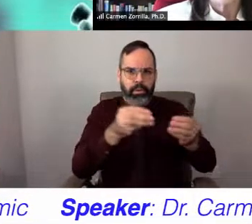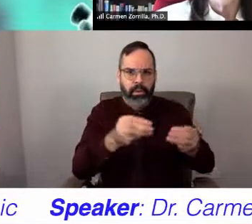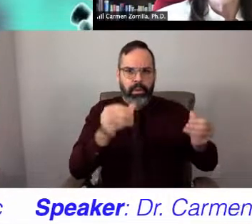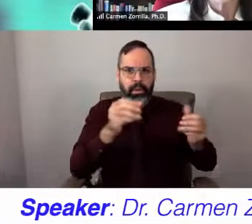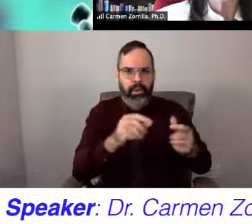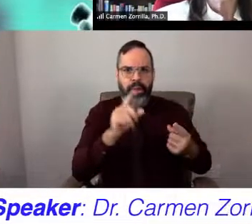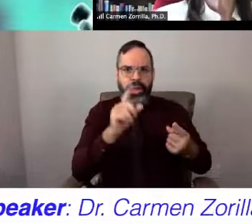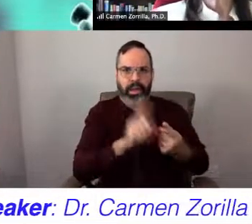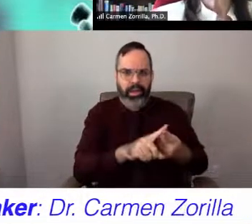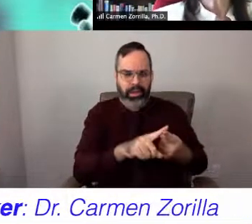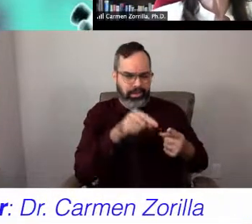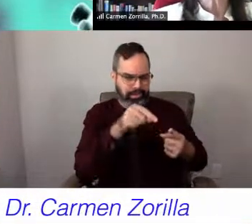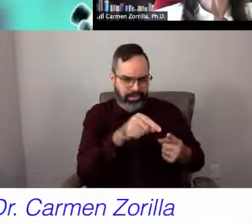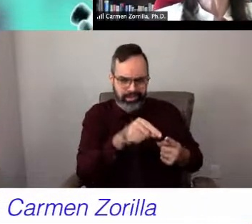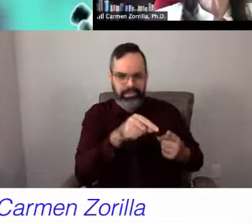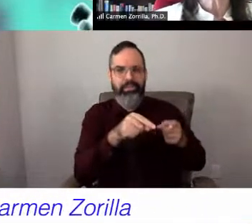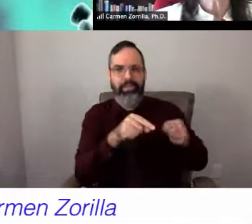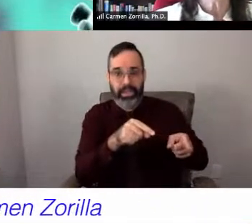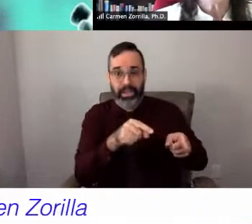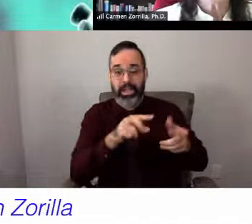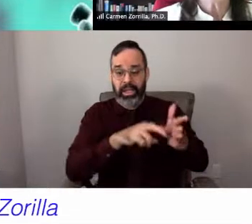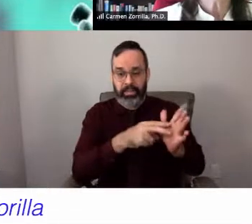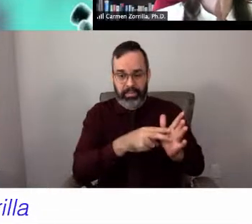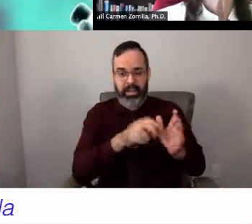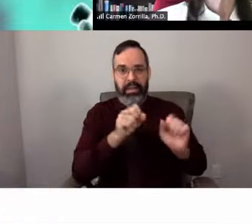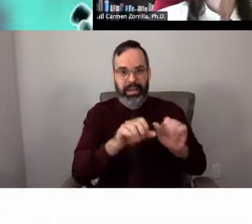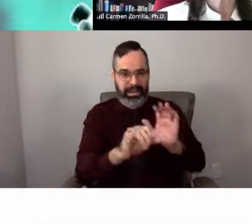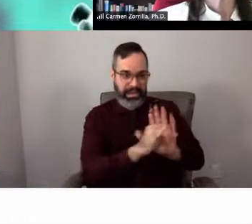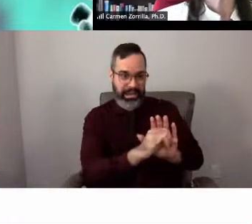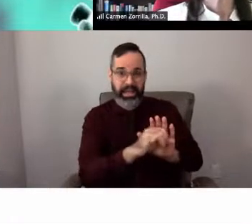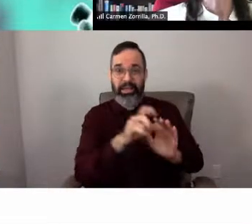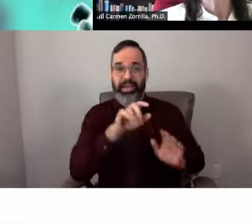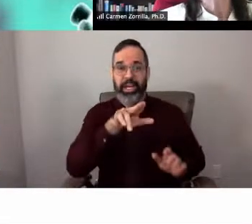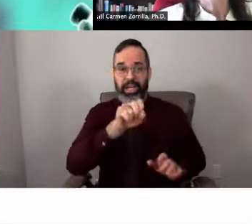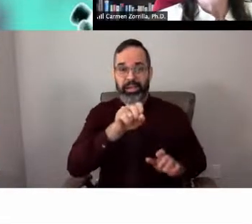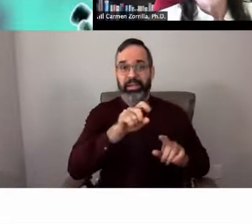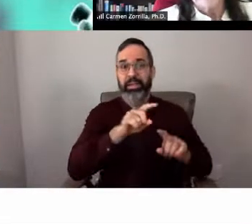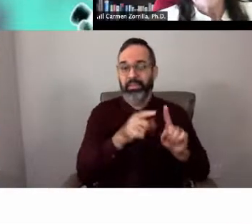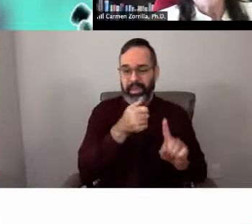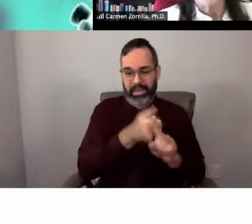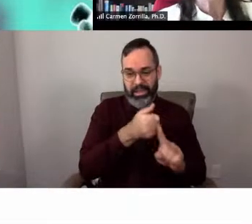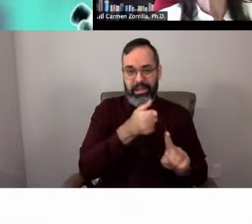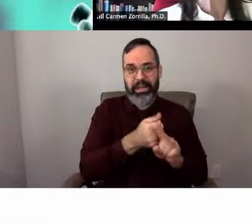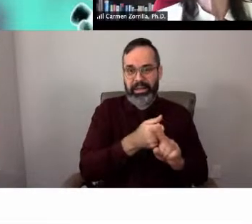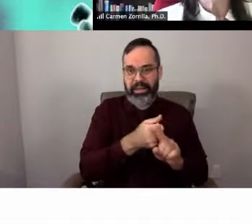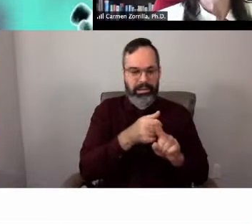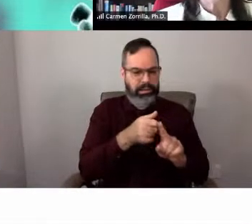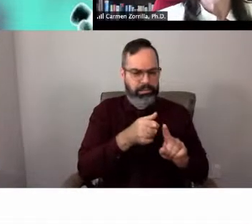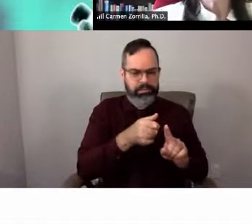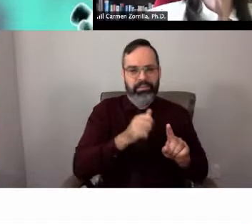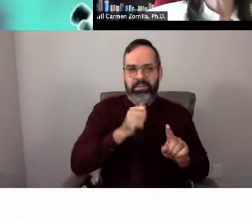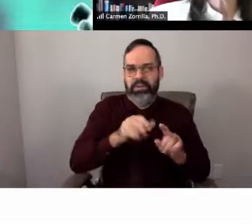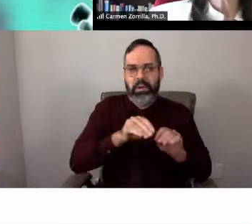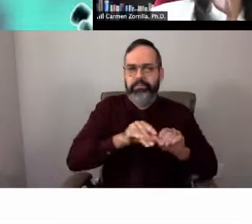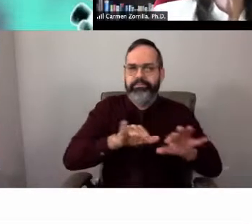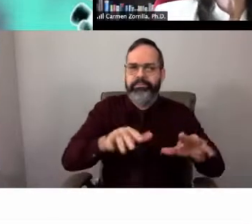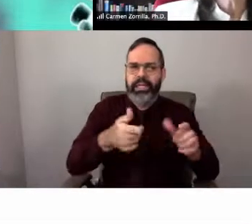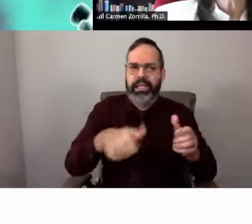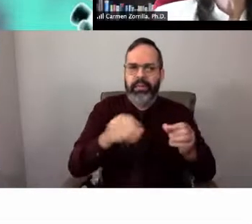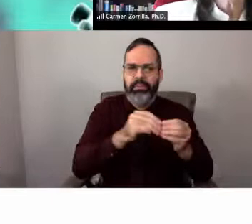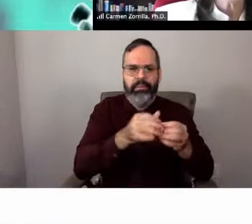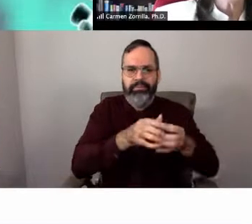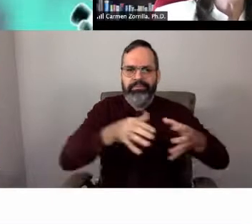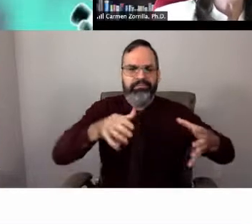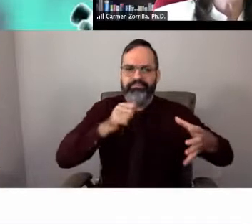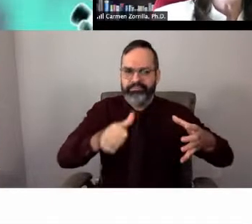the virus. But that means you can identify the virus, but that virus is not replicating. You're not contagious. So one thing is to have a